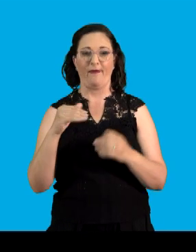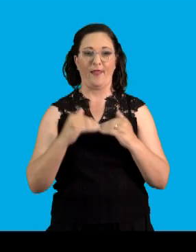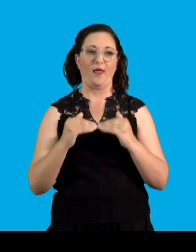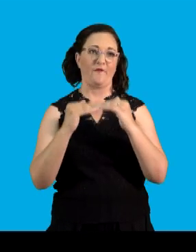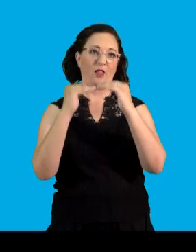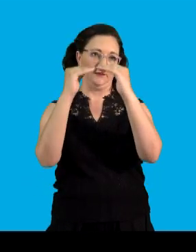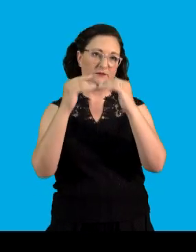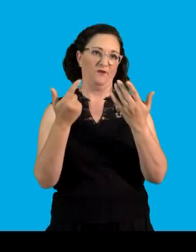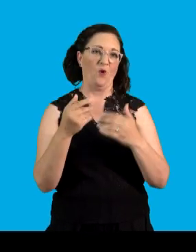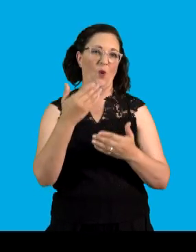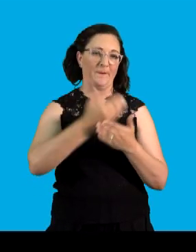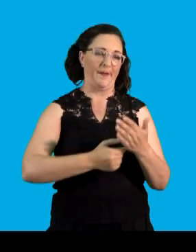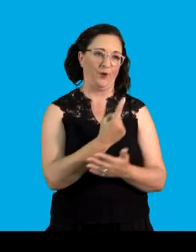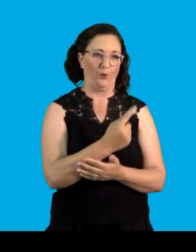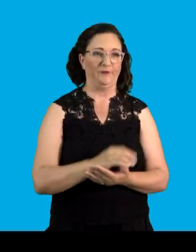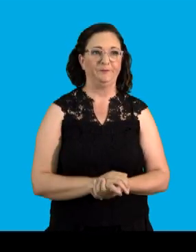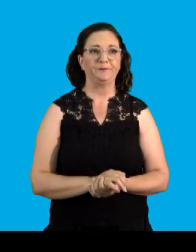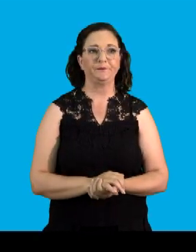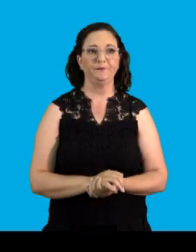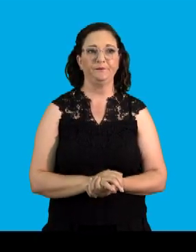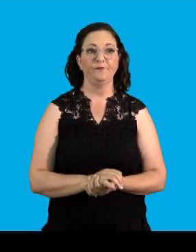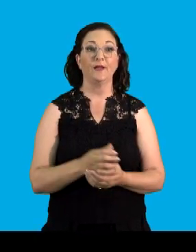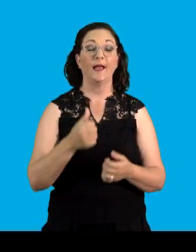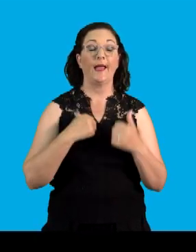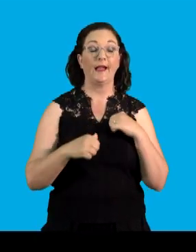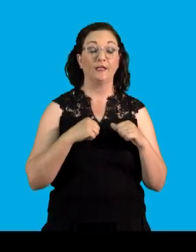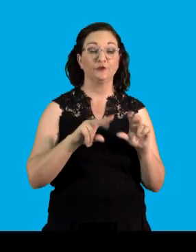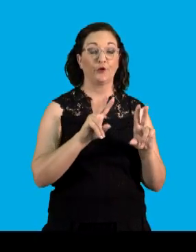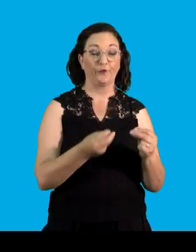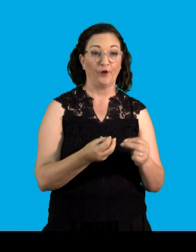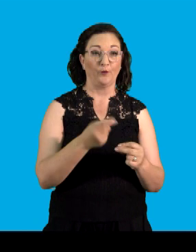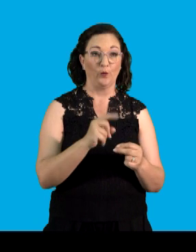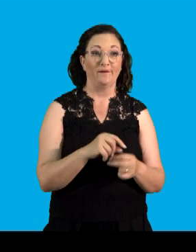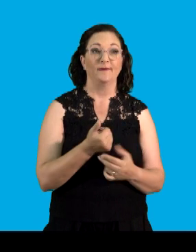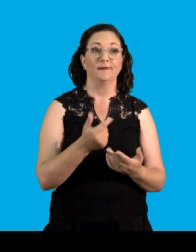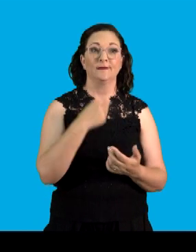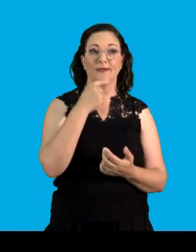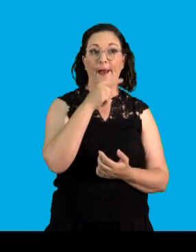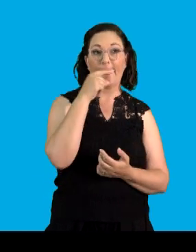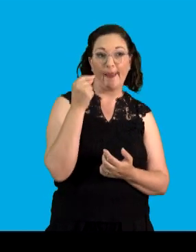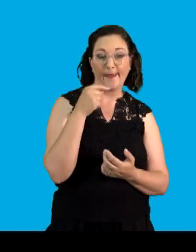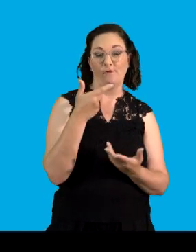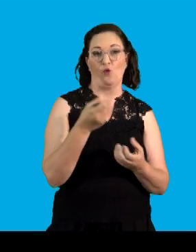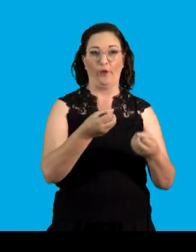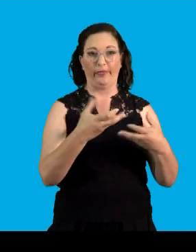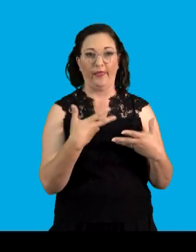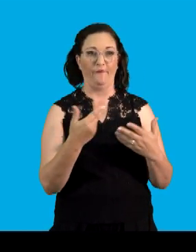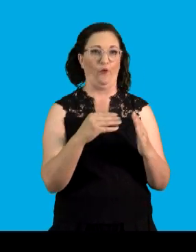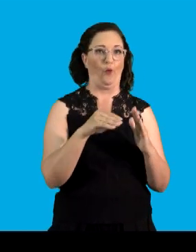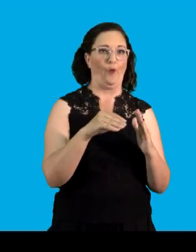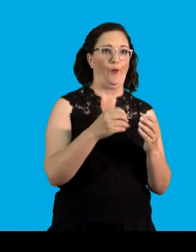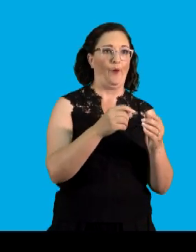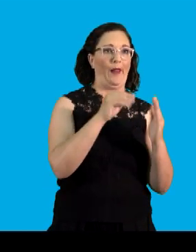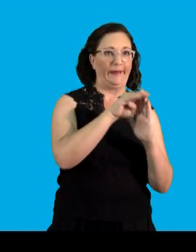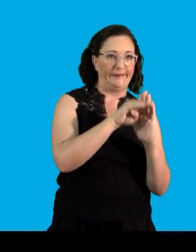The action verbs, like I said, very important. Action verbs, so when a question says name or give or list, what does it mean? When